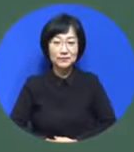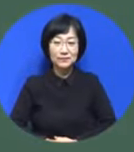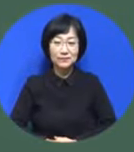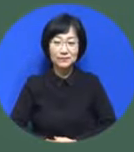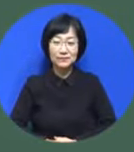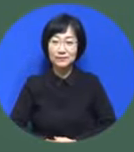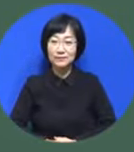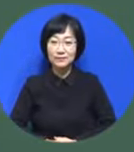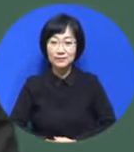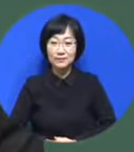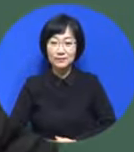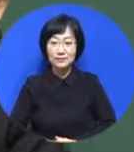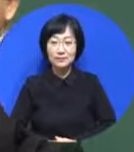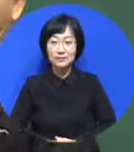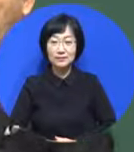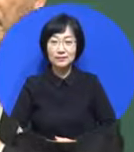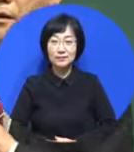as a slave.